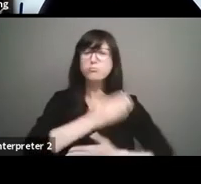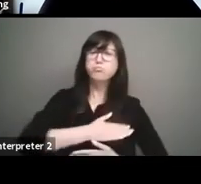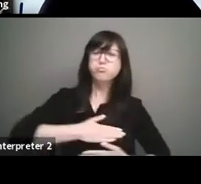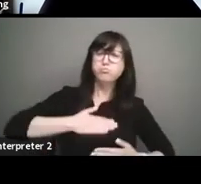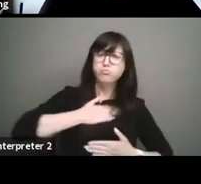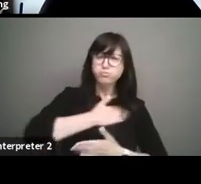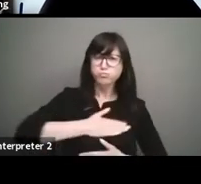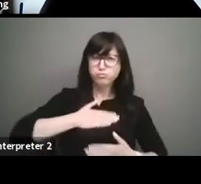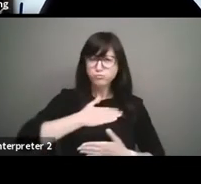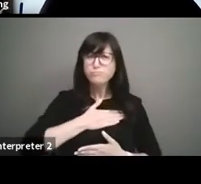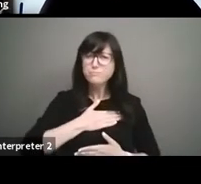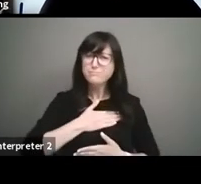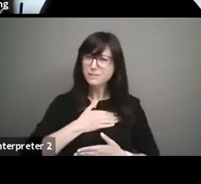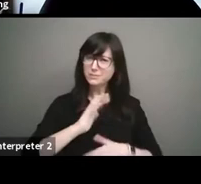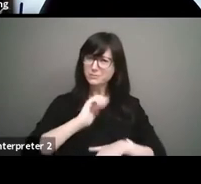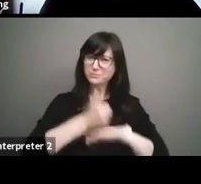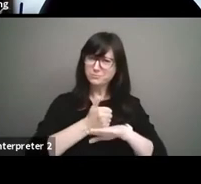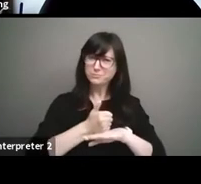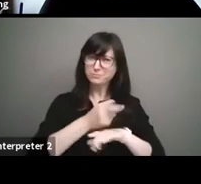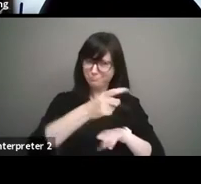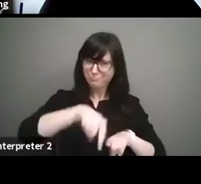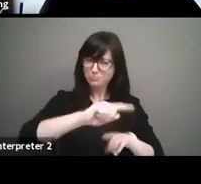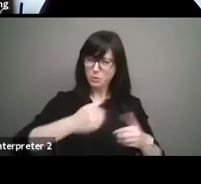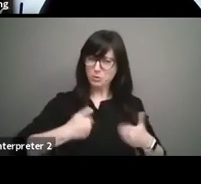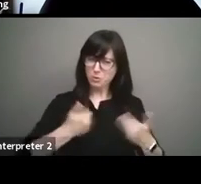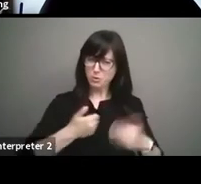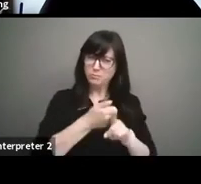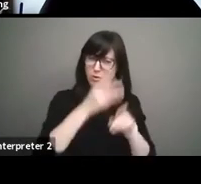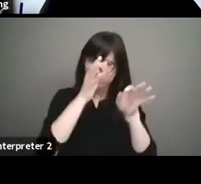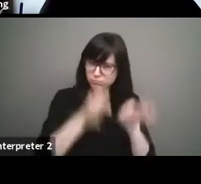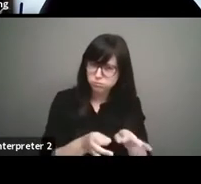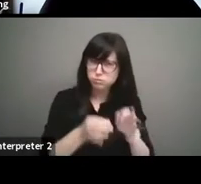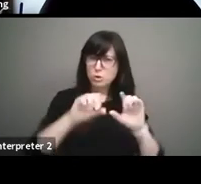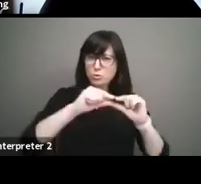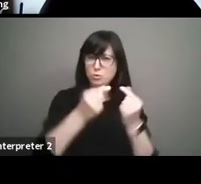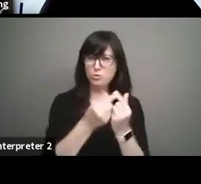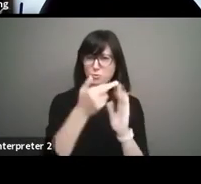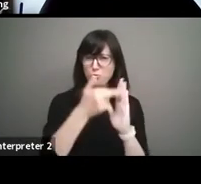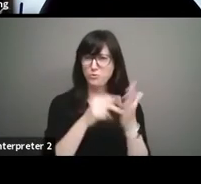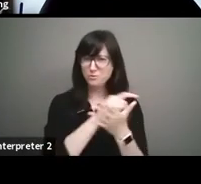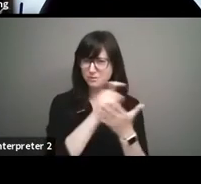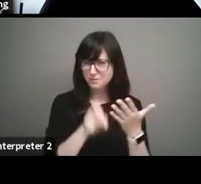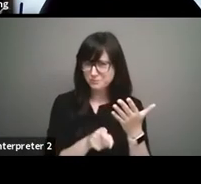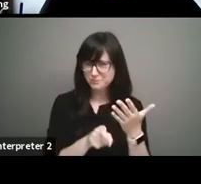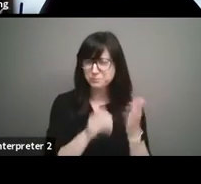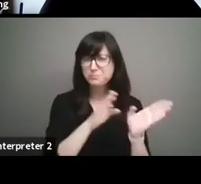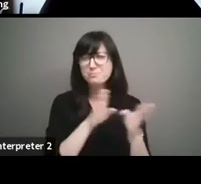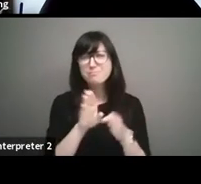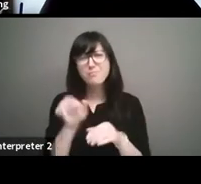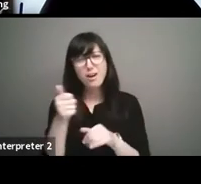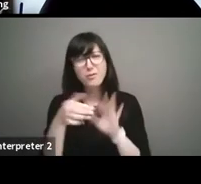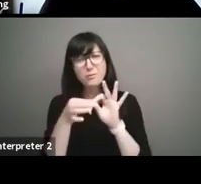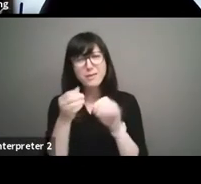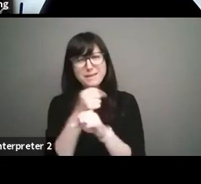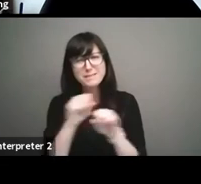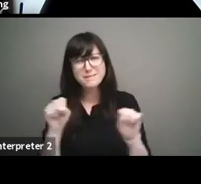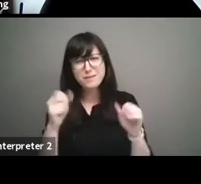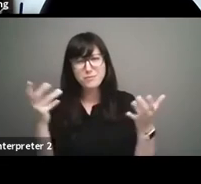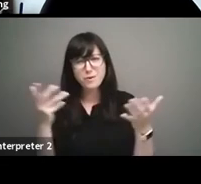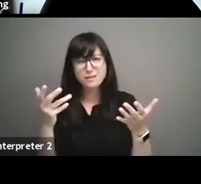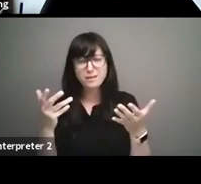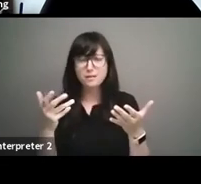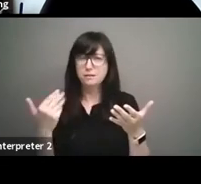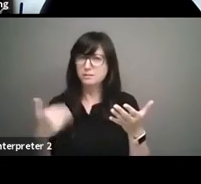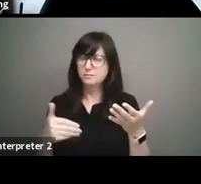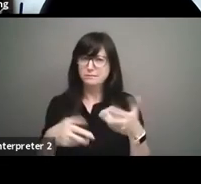was also group norms created by young people themselves. The other part about safe spaces is that they're actually really hard